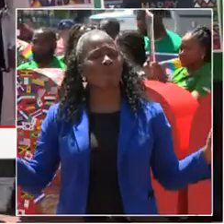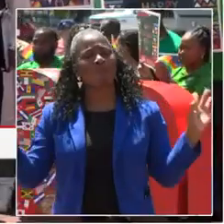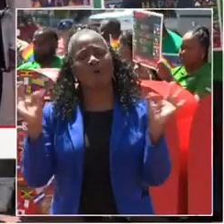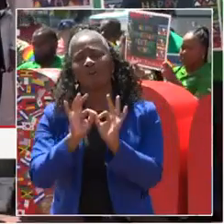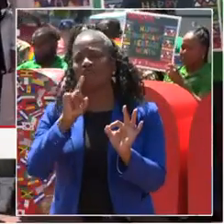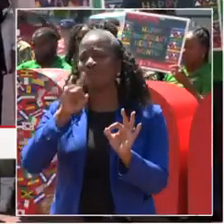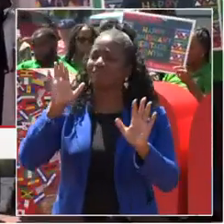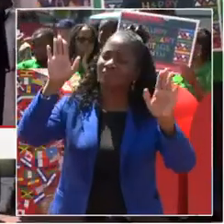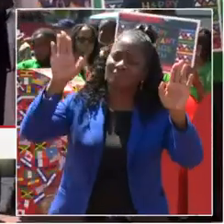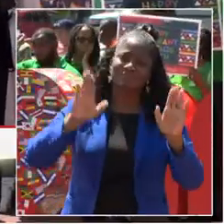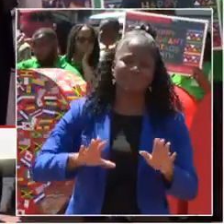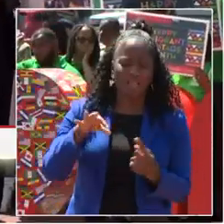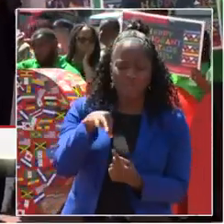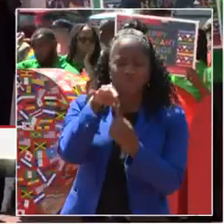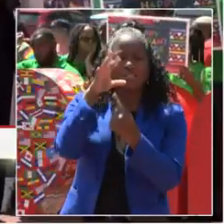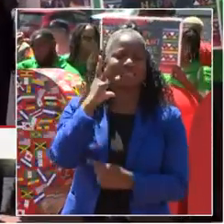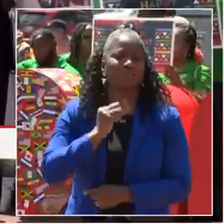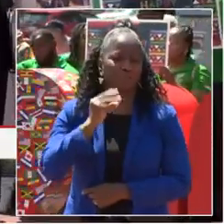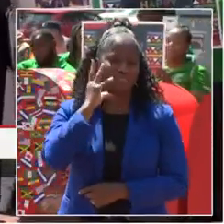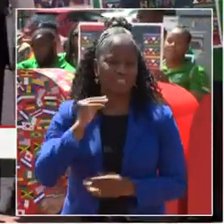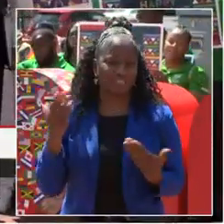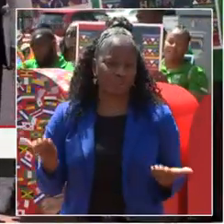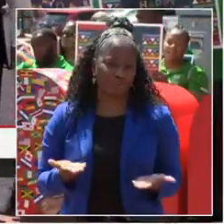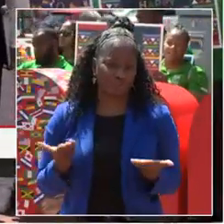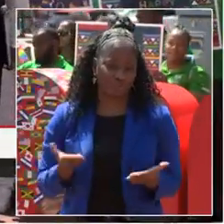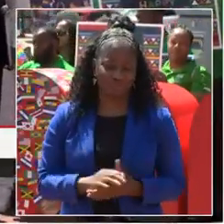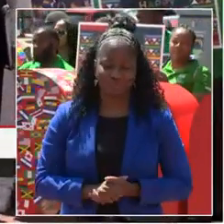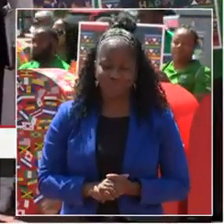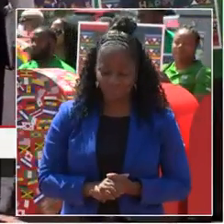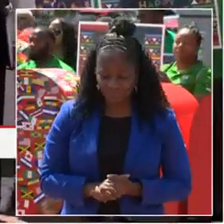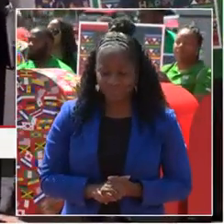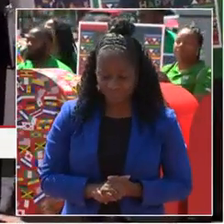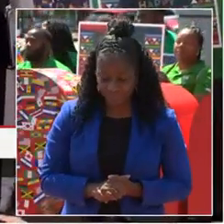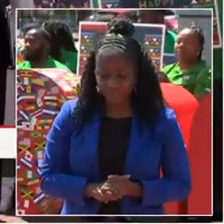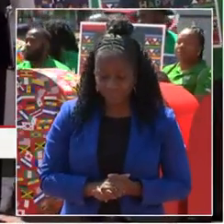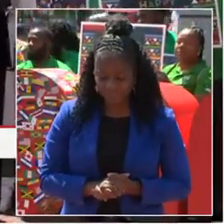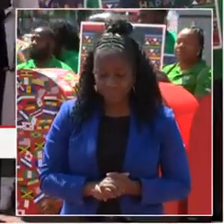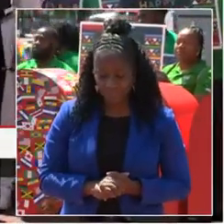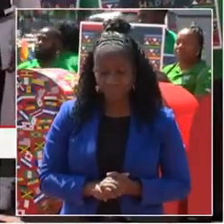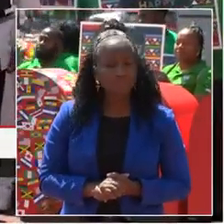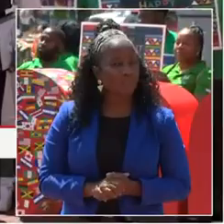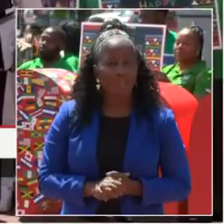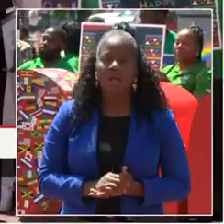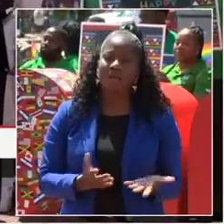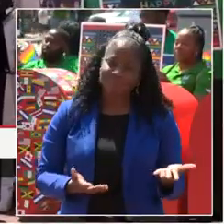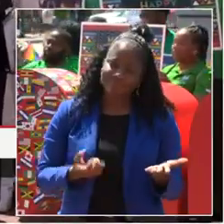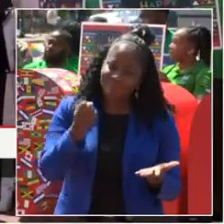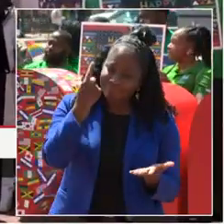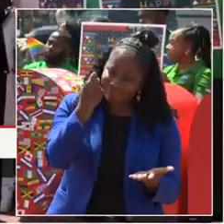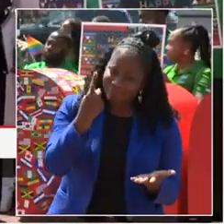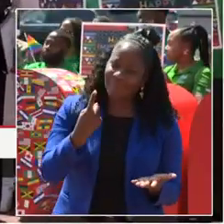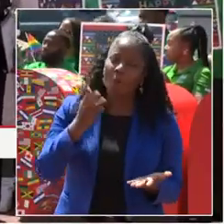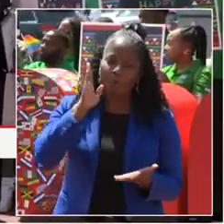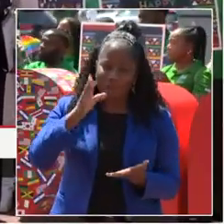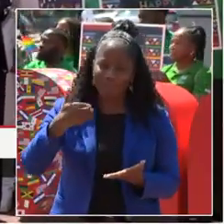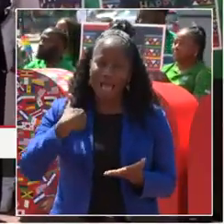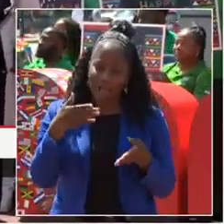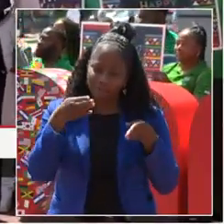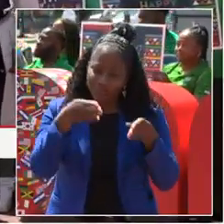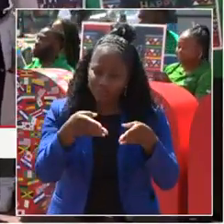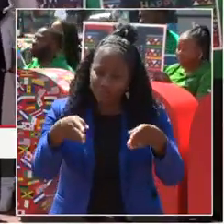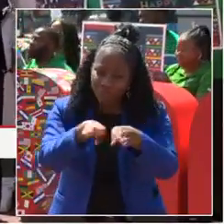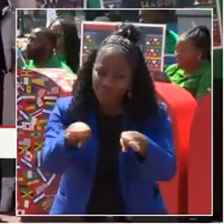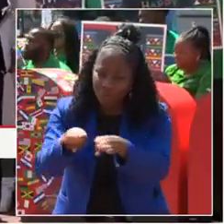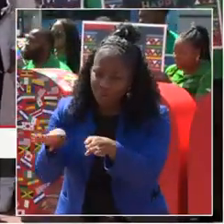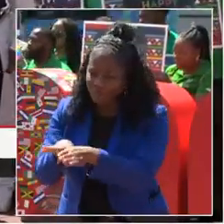incredible and unique experience. We know that there are going to be road closures, so Chief, you're going to talk about